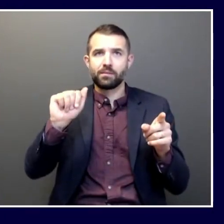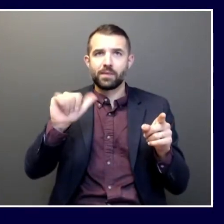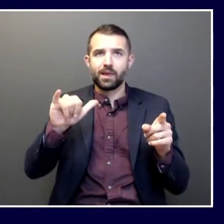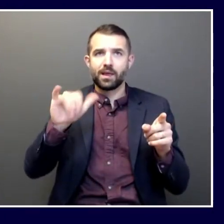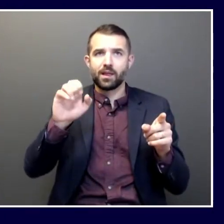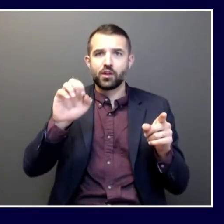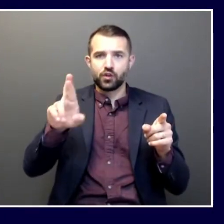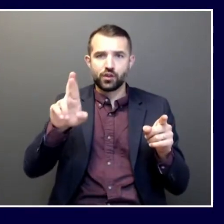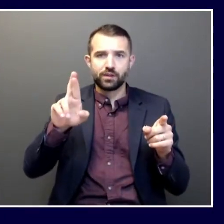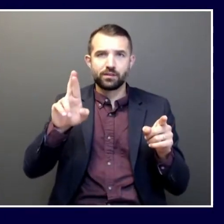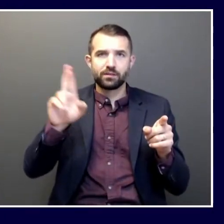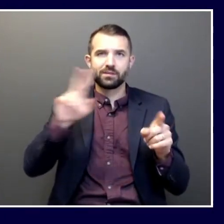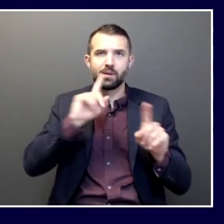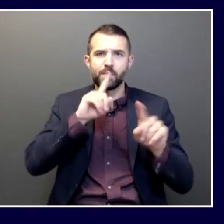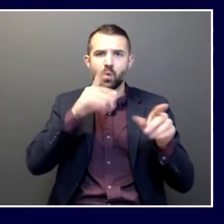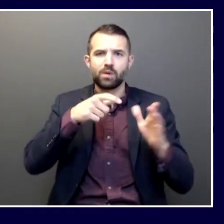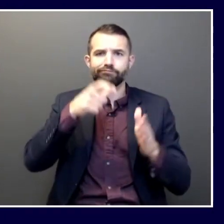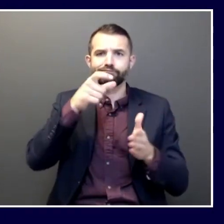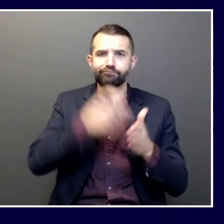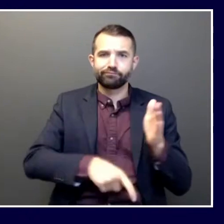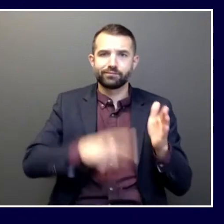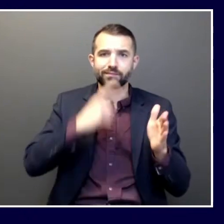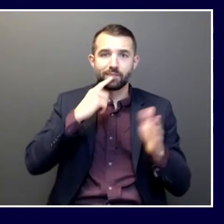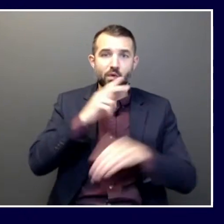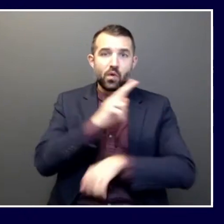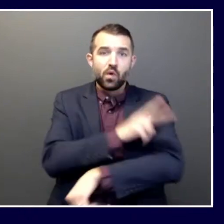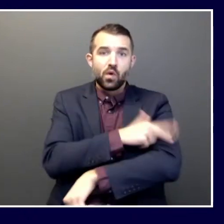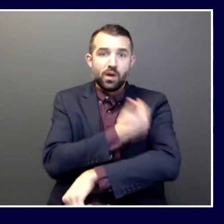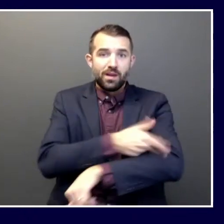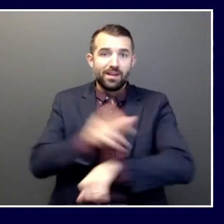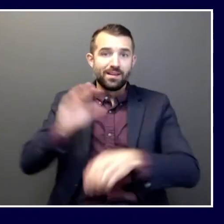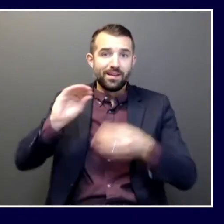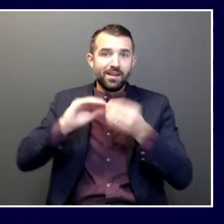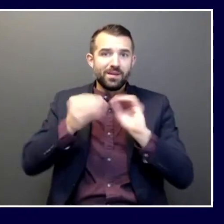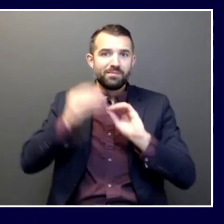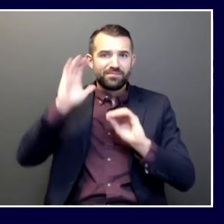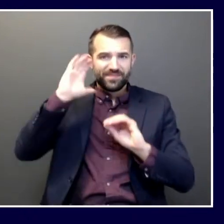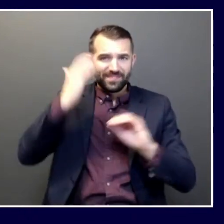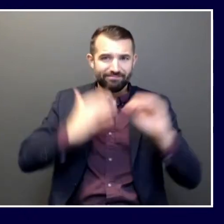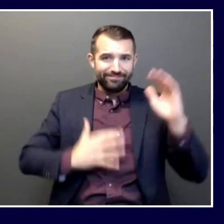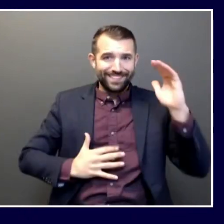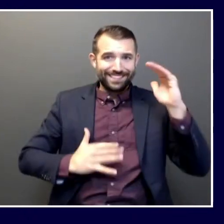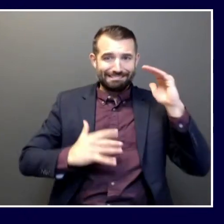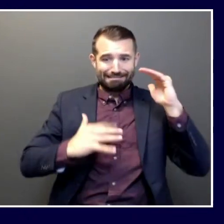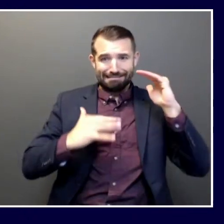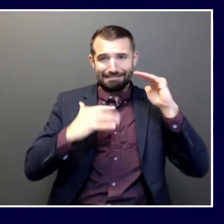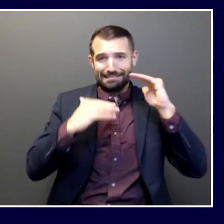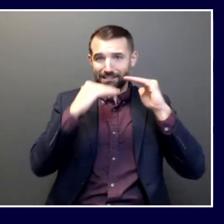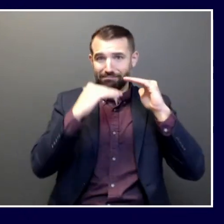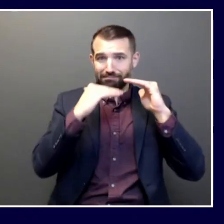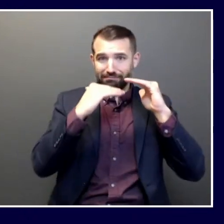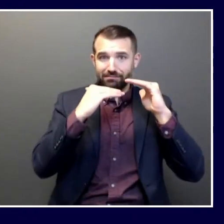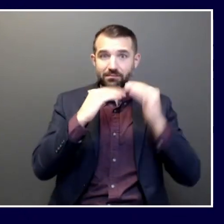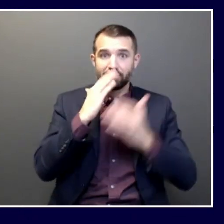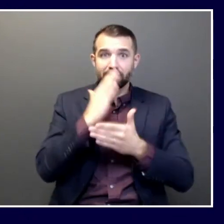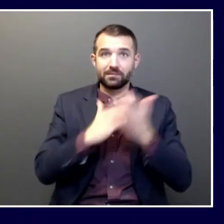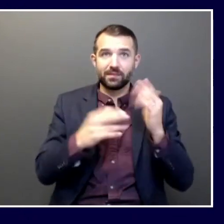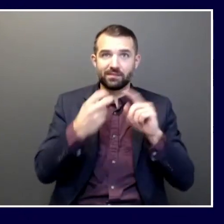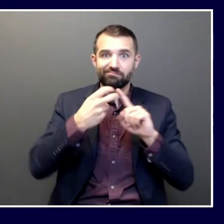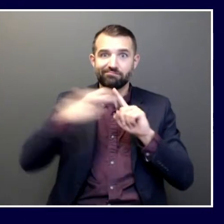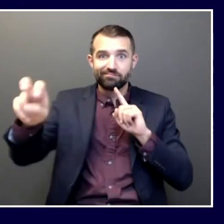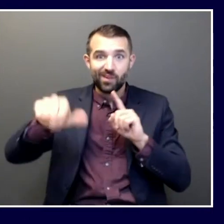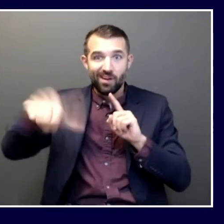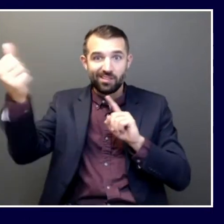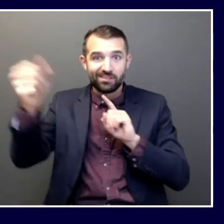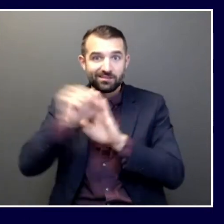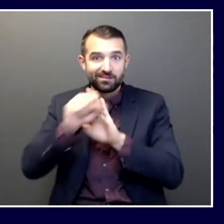capacity, and that some patients have had to be transferred to facilities out of state. Can you tell